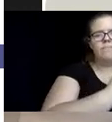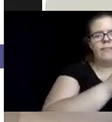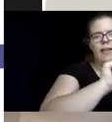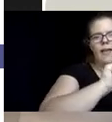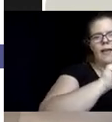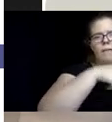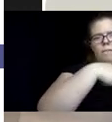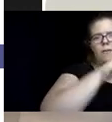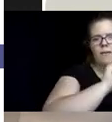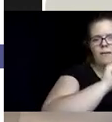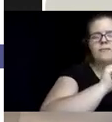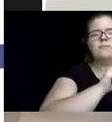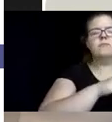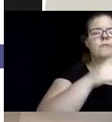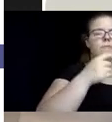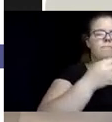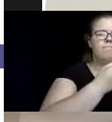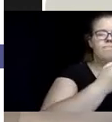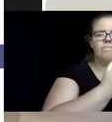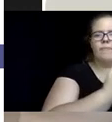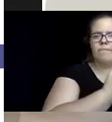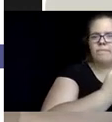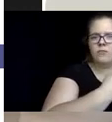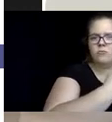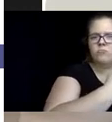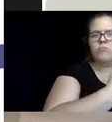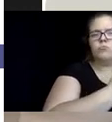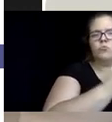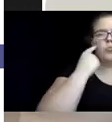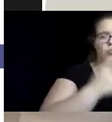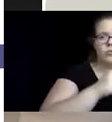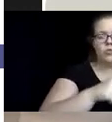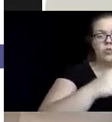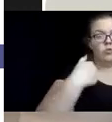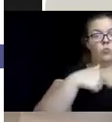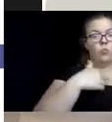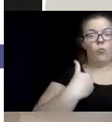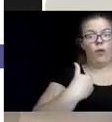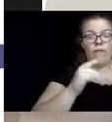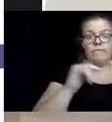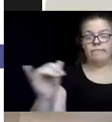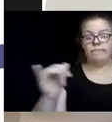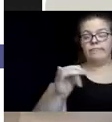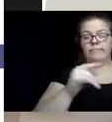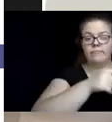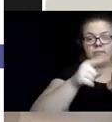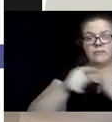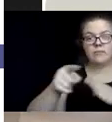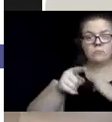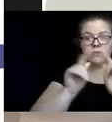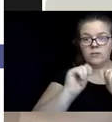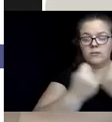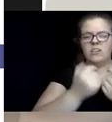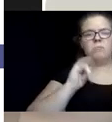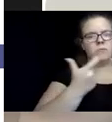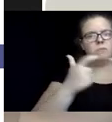supports, funding research. Within Onondaga County, we have a multidisciplinary team, and that's a big focus of work right